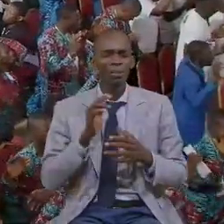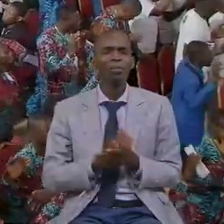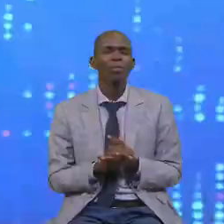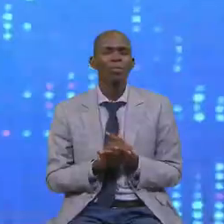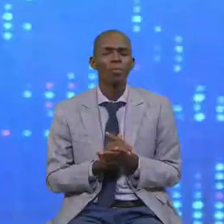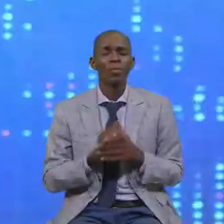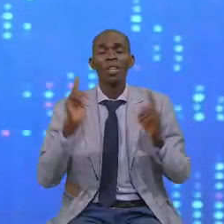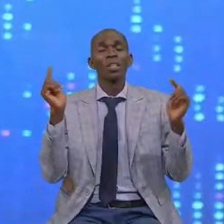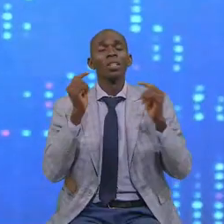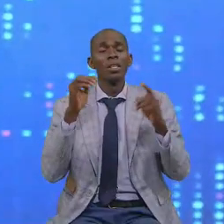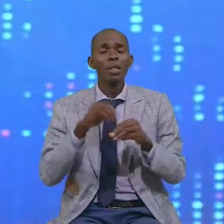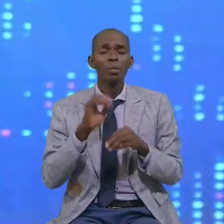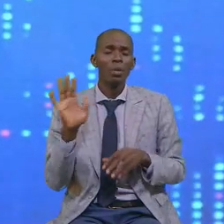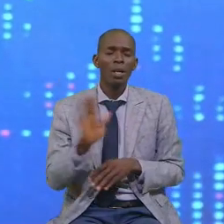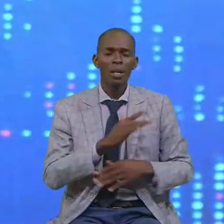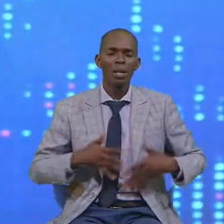Triumph in your life.